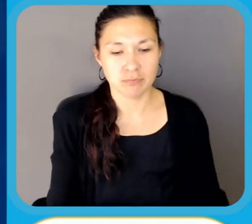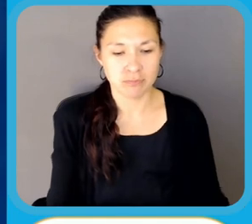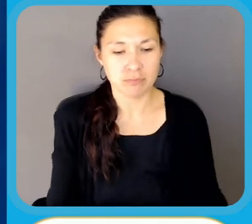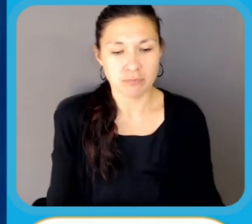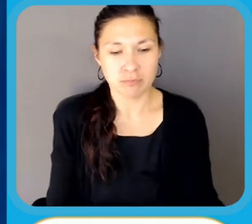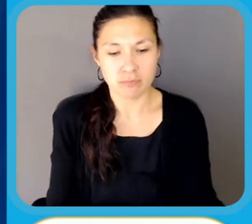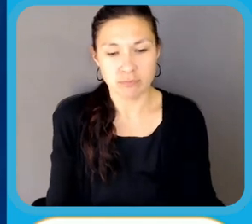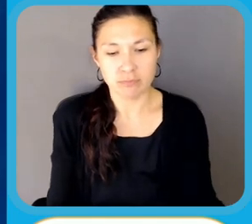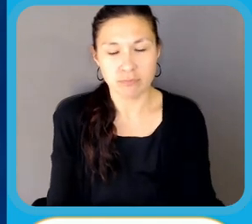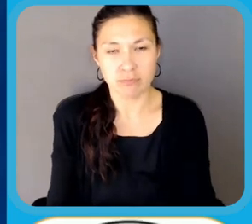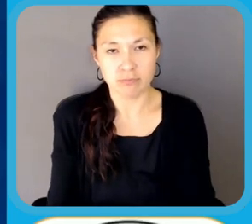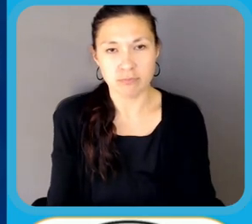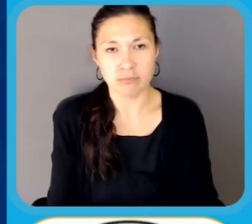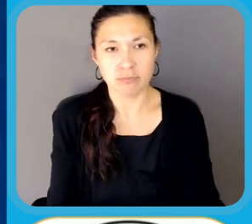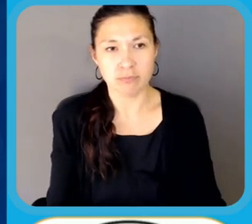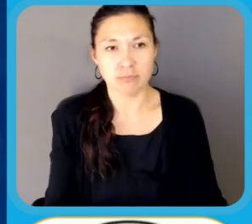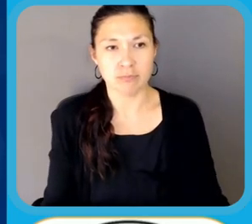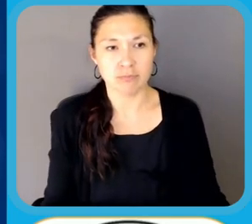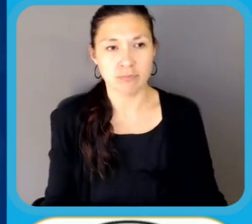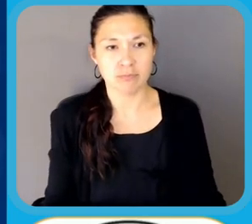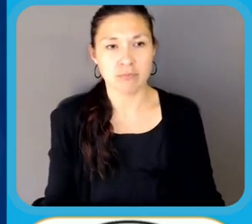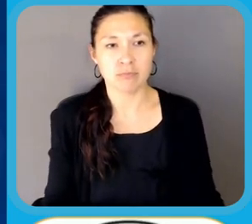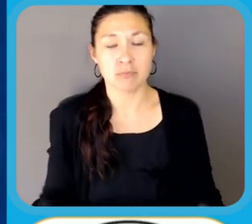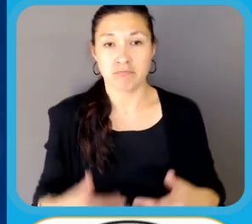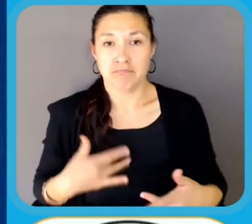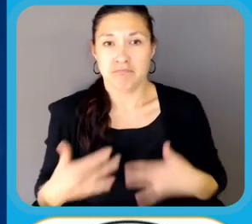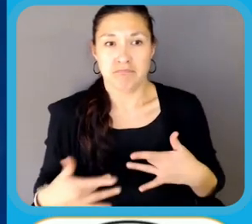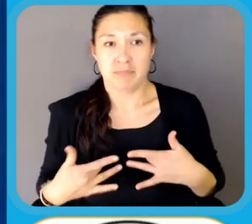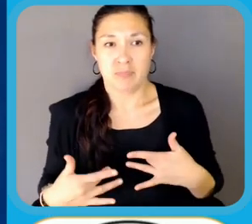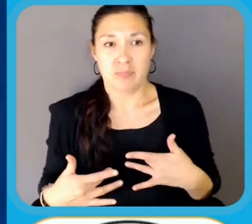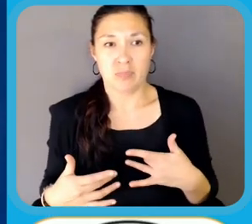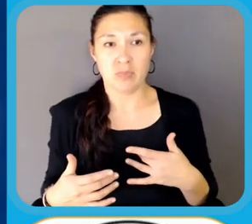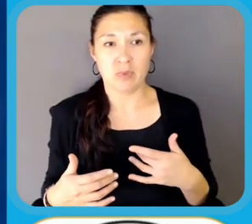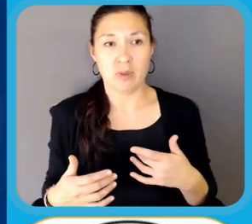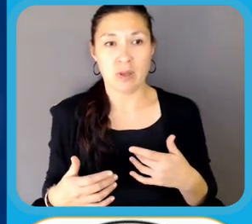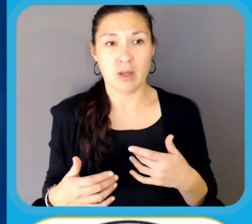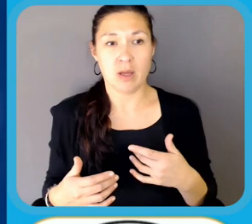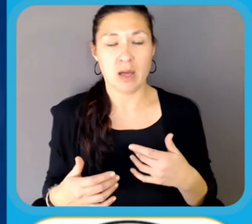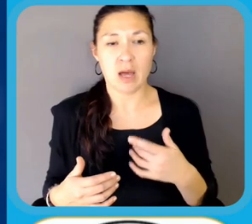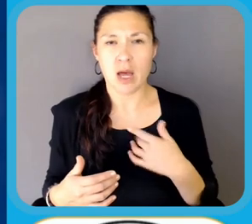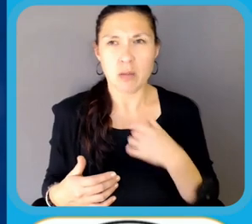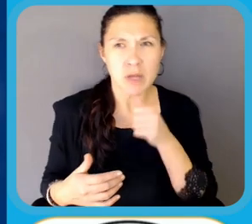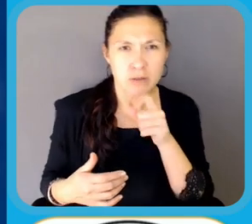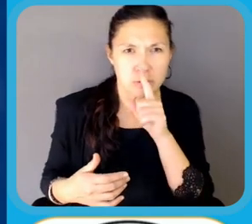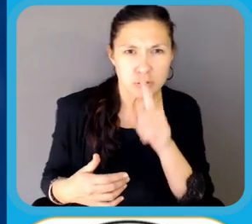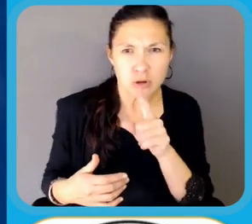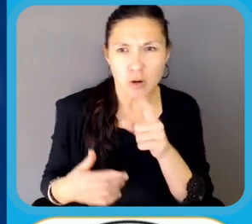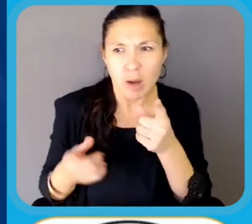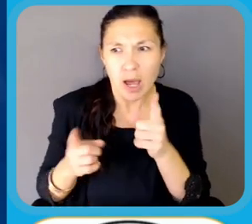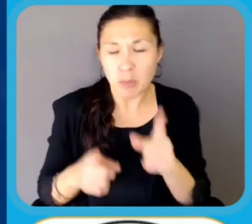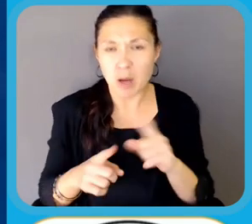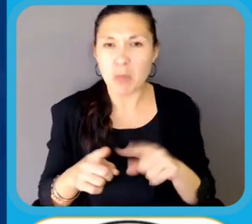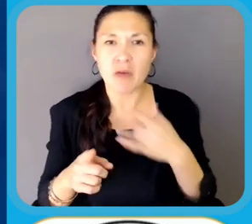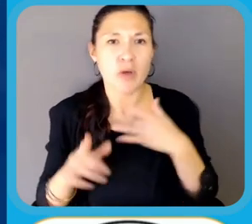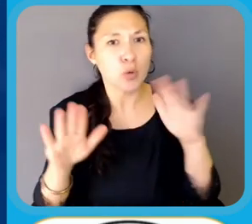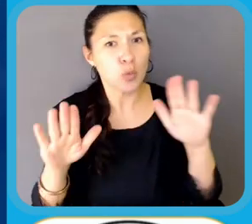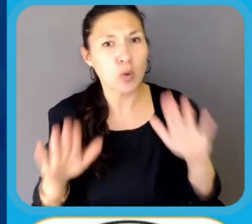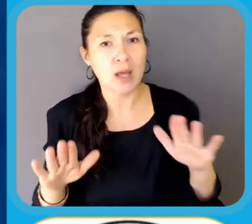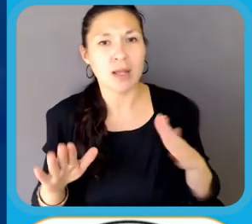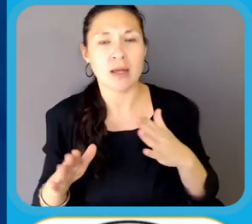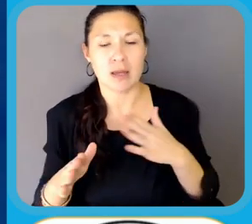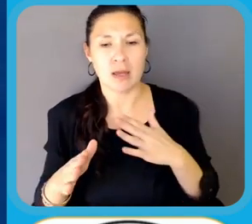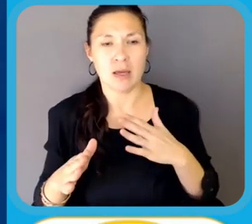Unión. Well, I feel excited. I was scared a little bit before, but I feel great now. I can protect my family,